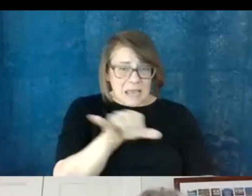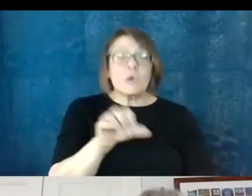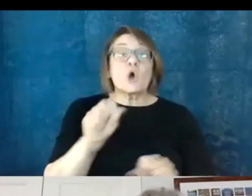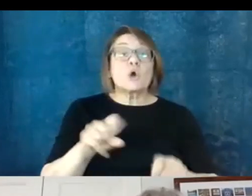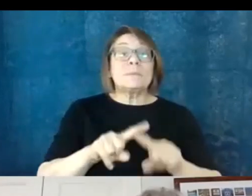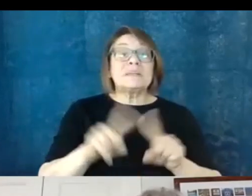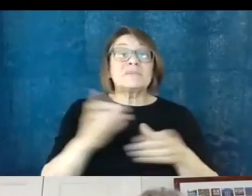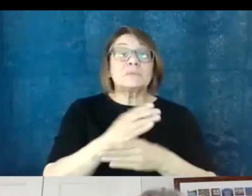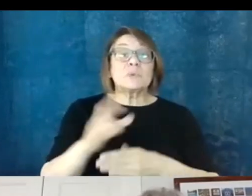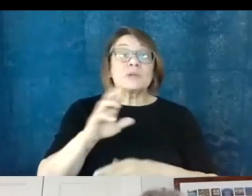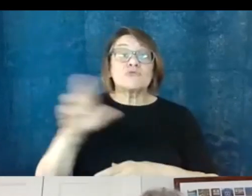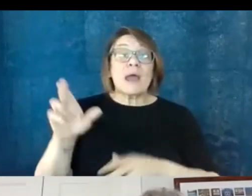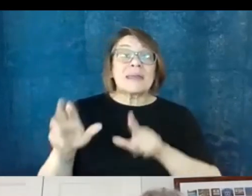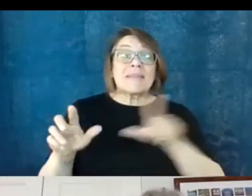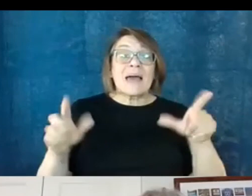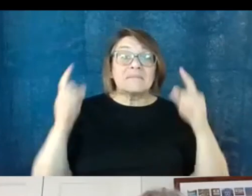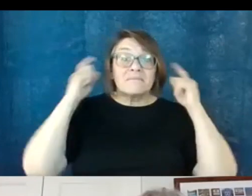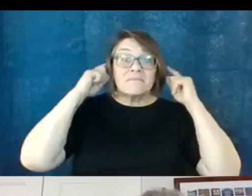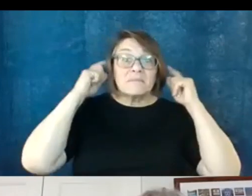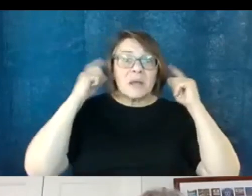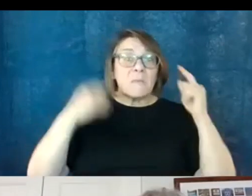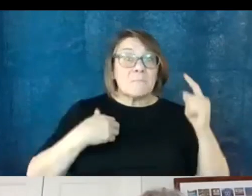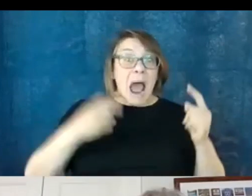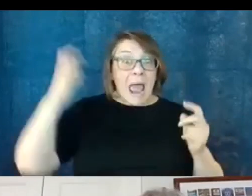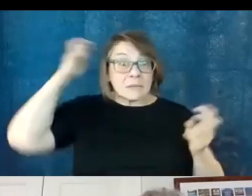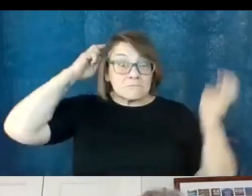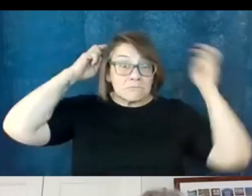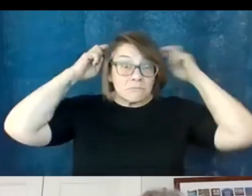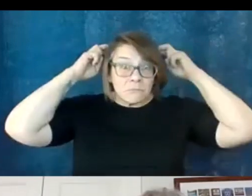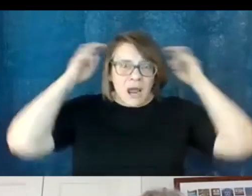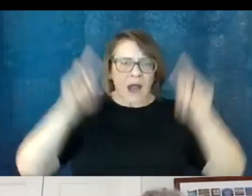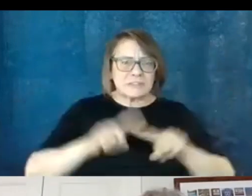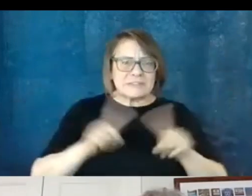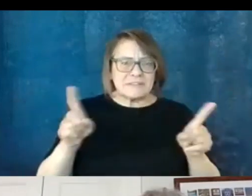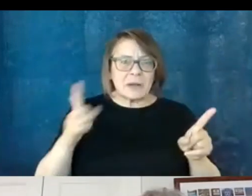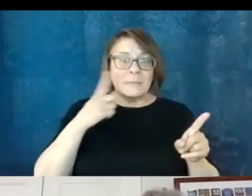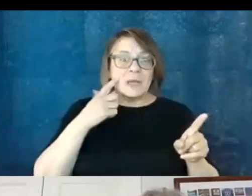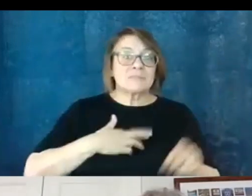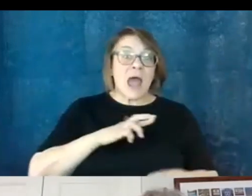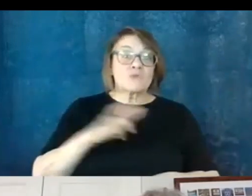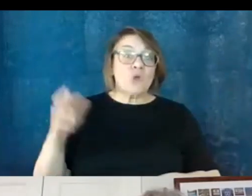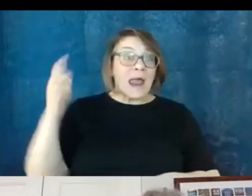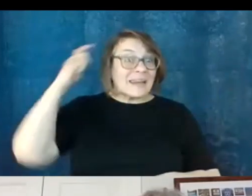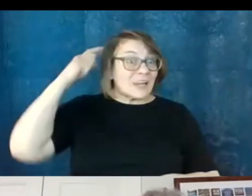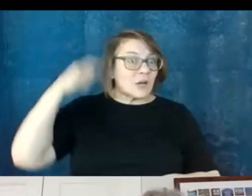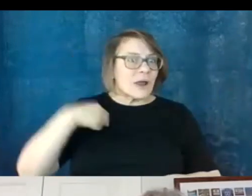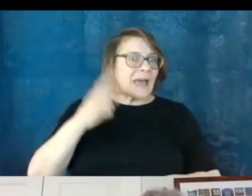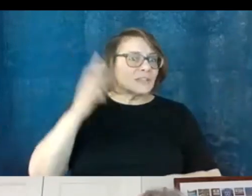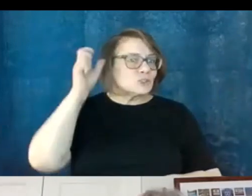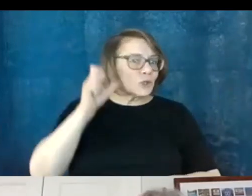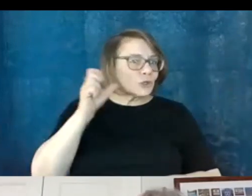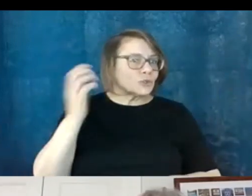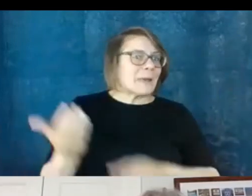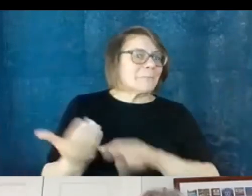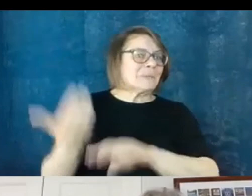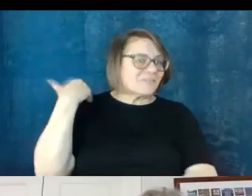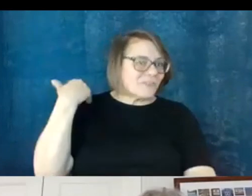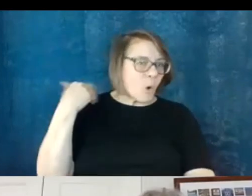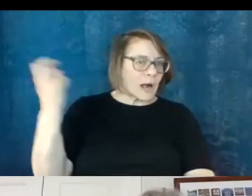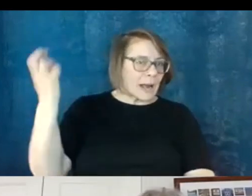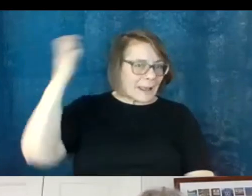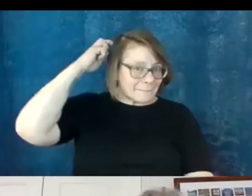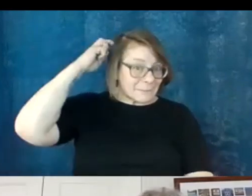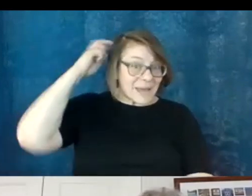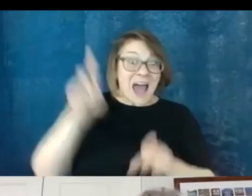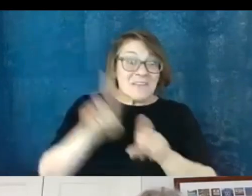My right and left cochlear implants perform very differently because my right ear has had surgery before it got implanted, and I've had brain